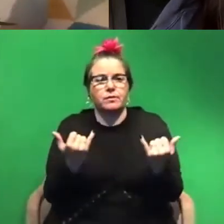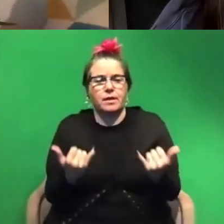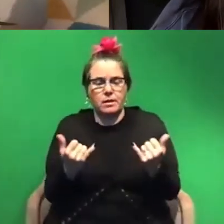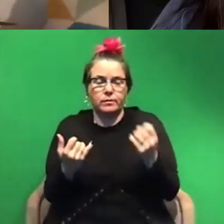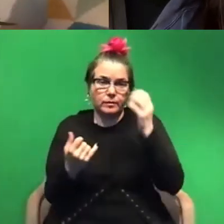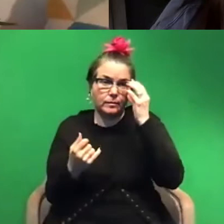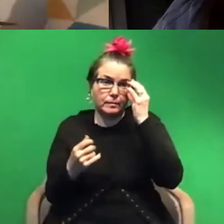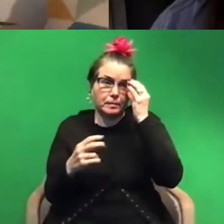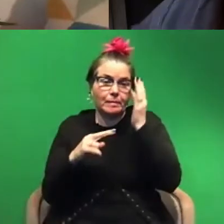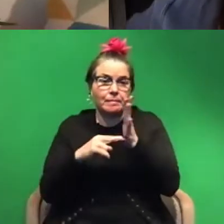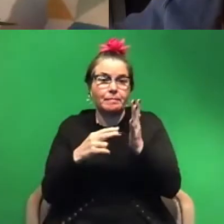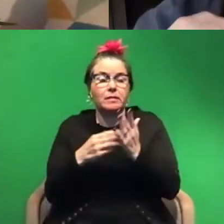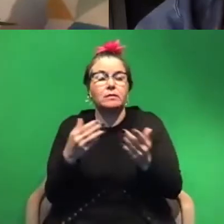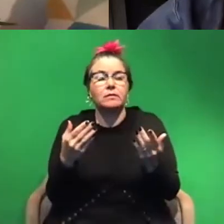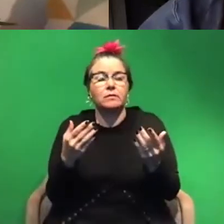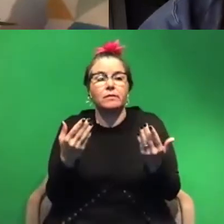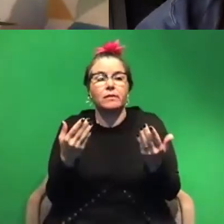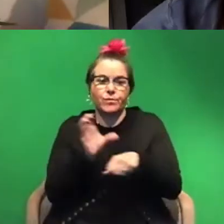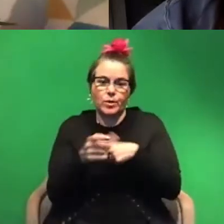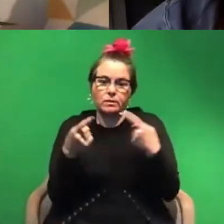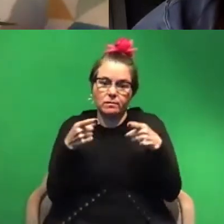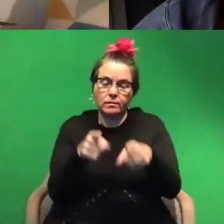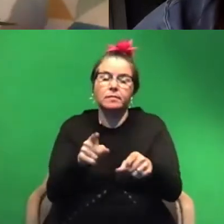we're making it go parallel, but oftentimes